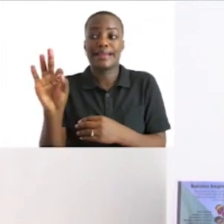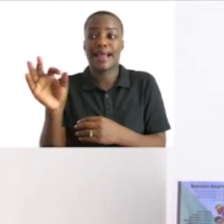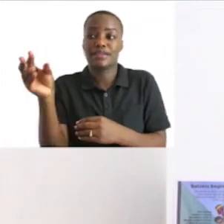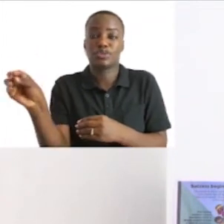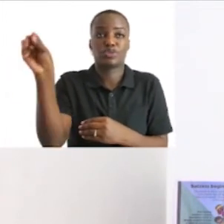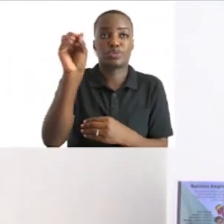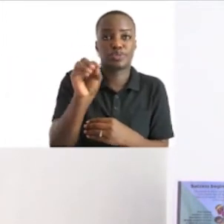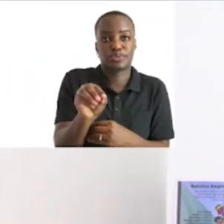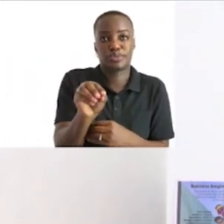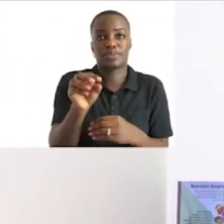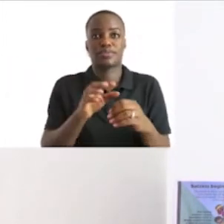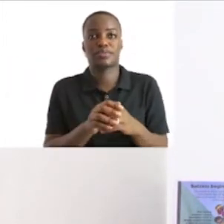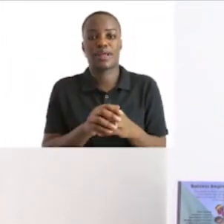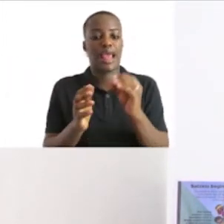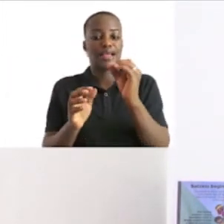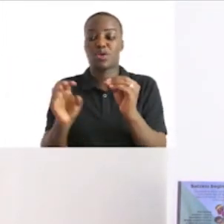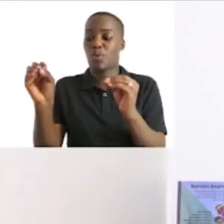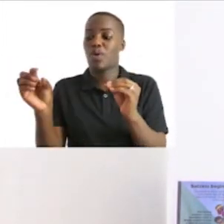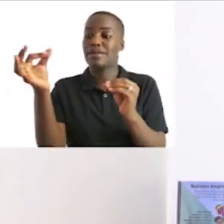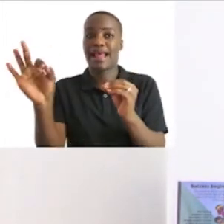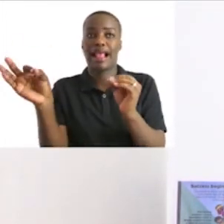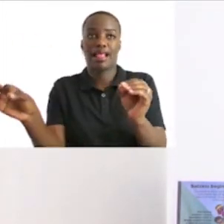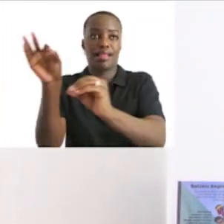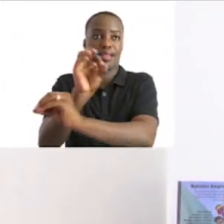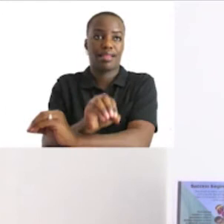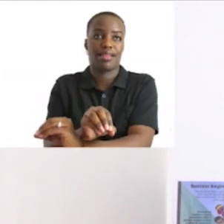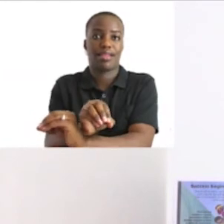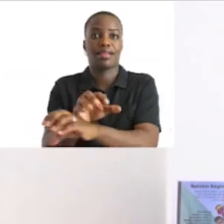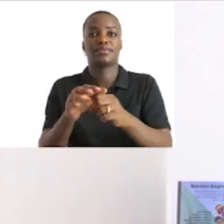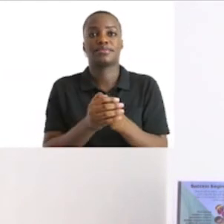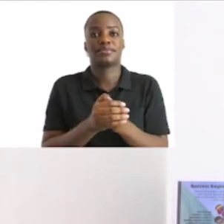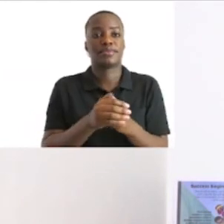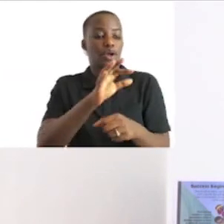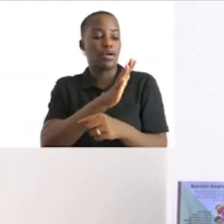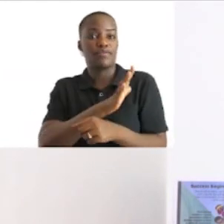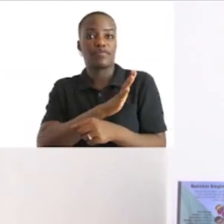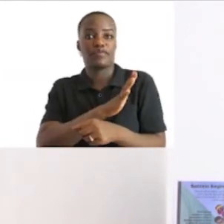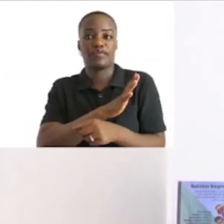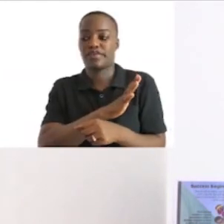the 9. So our answer at the end